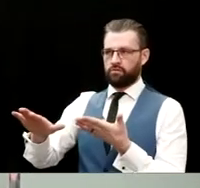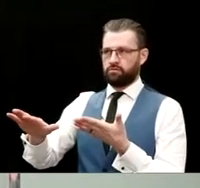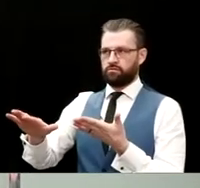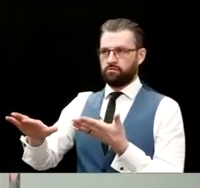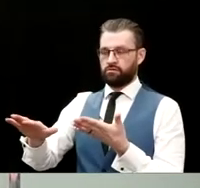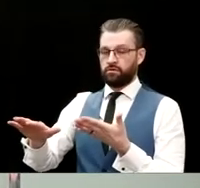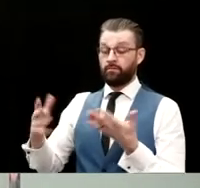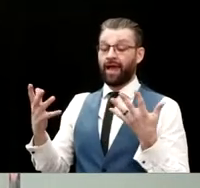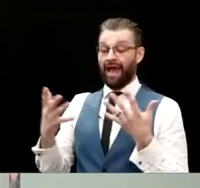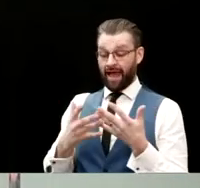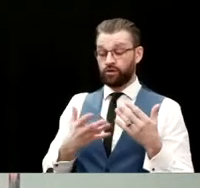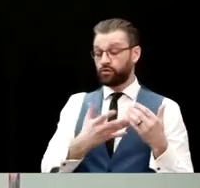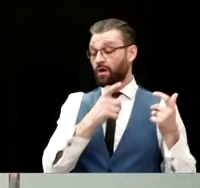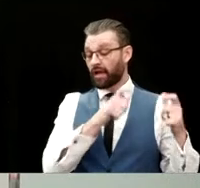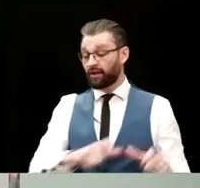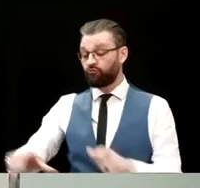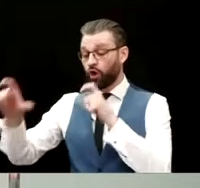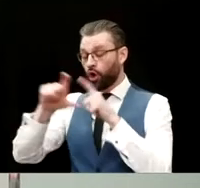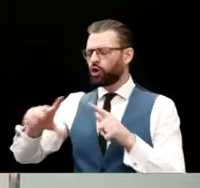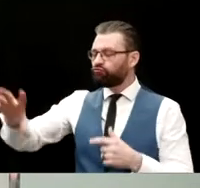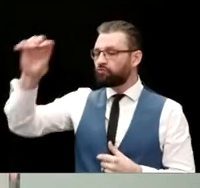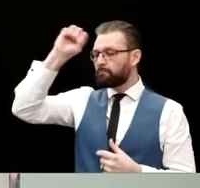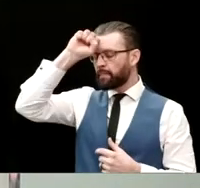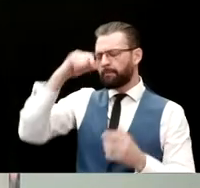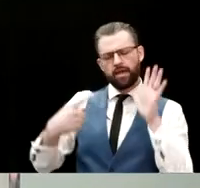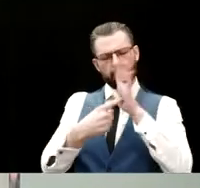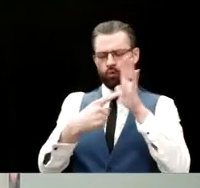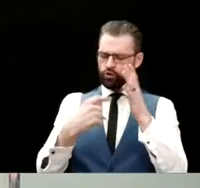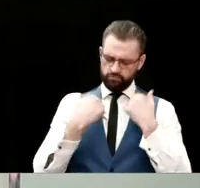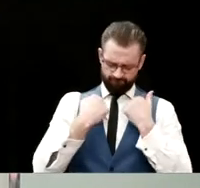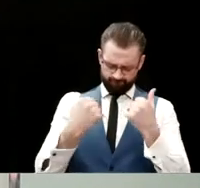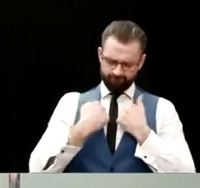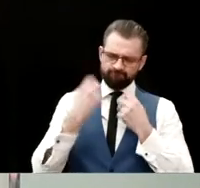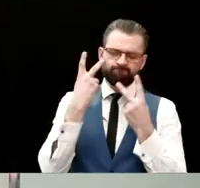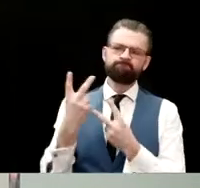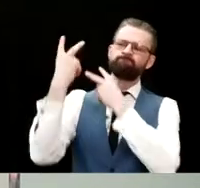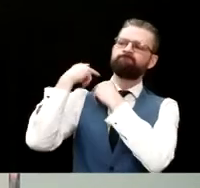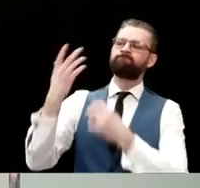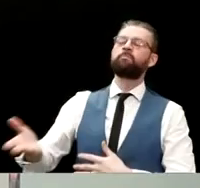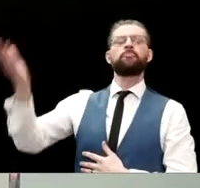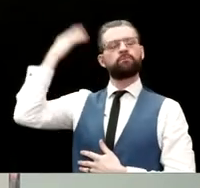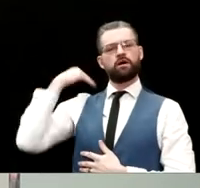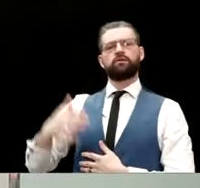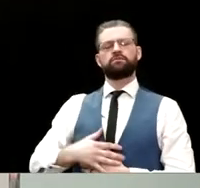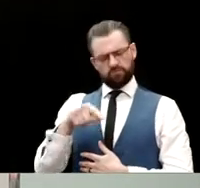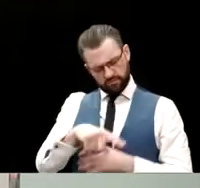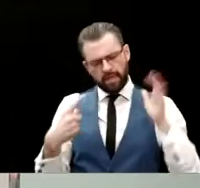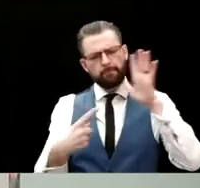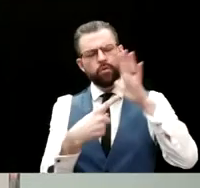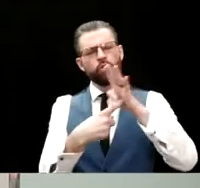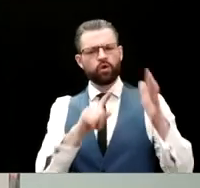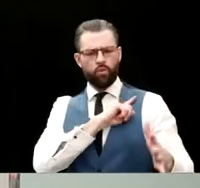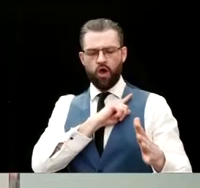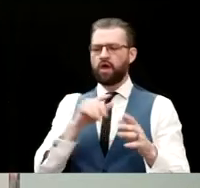this legacy of remembrance, we must understand and reflect from the past. This is all the more crucial because